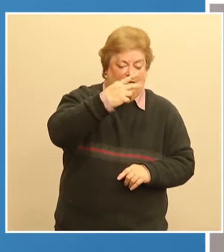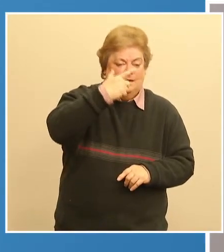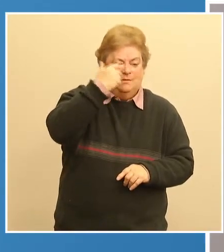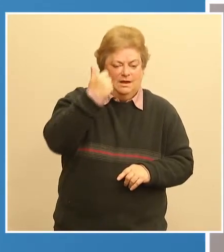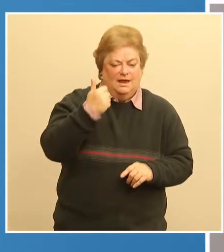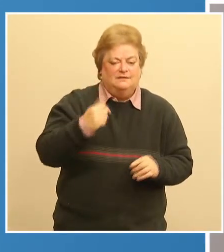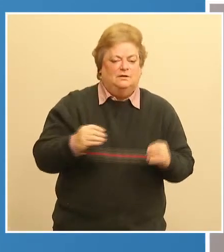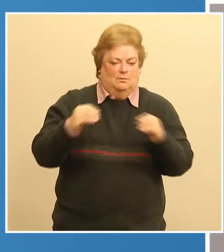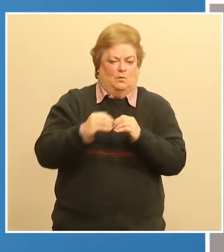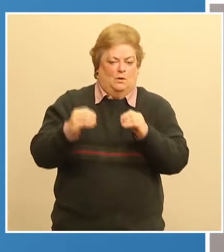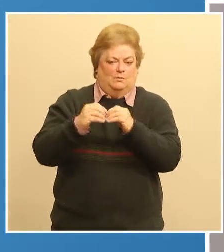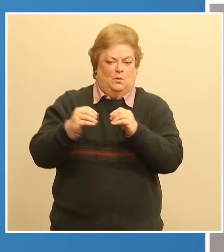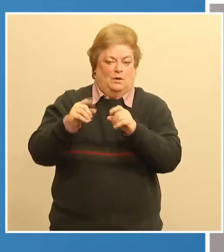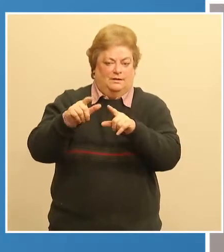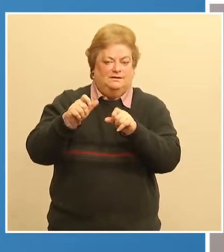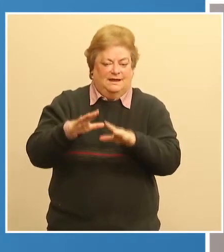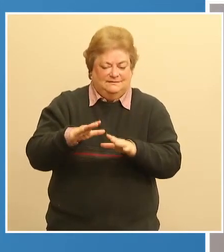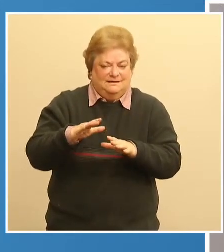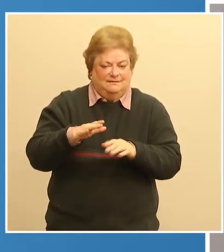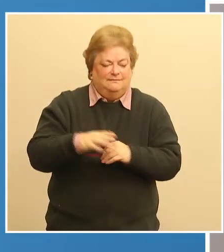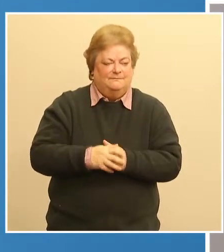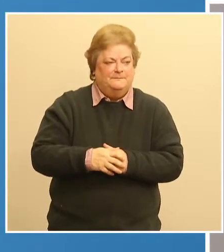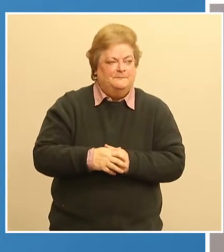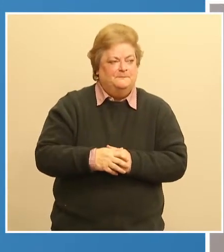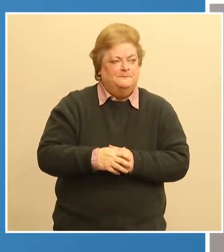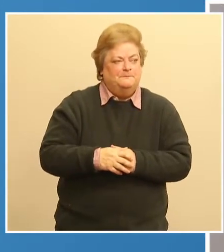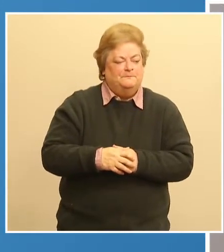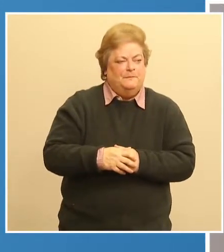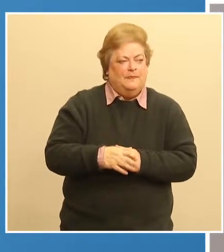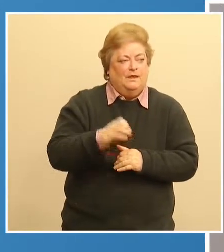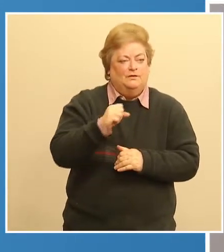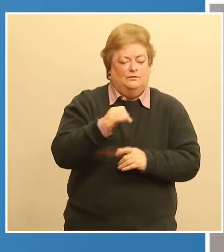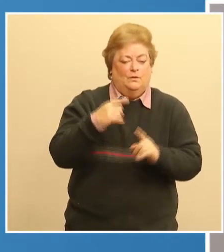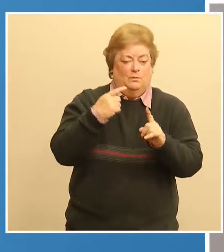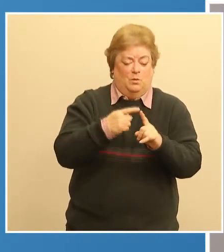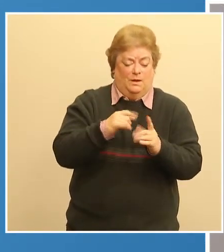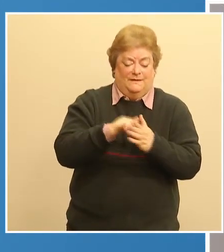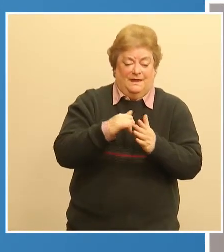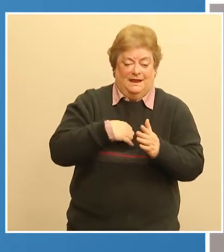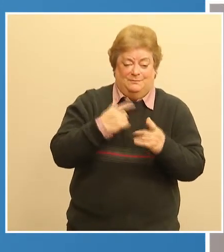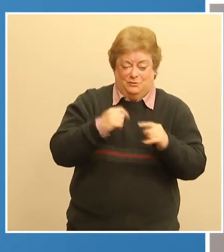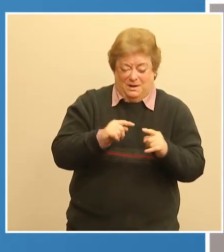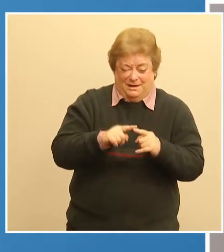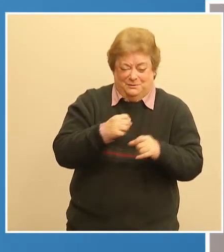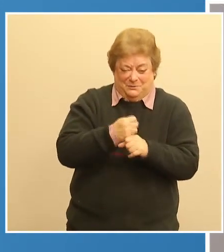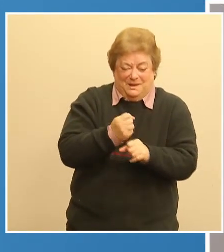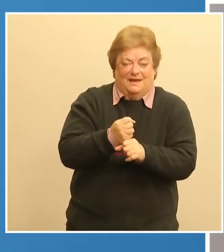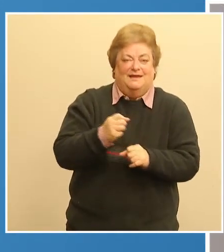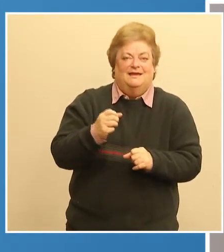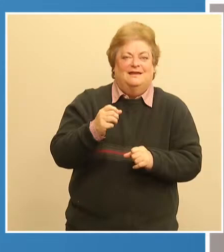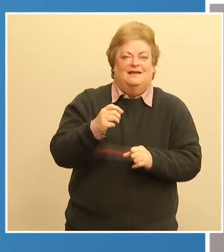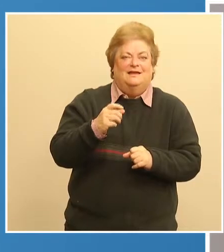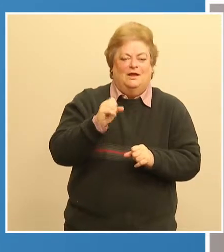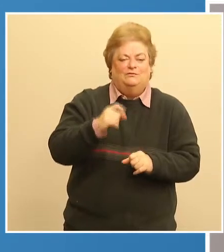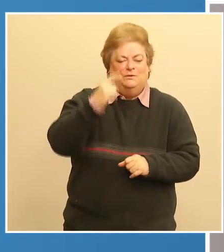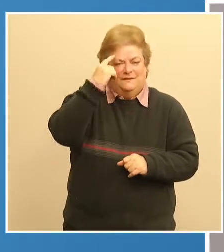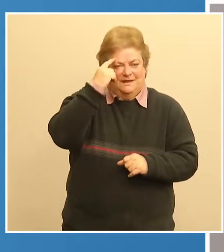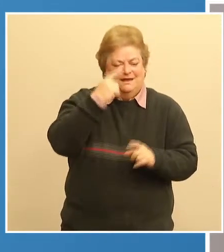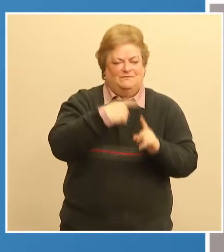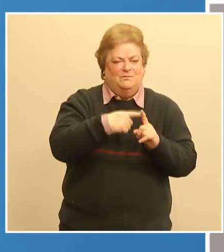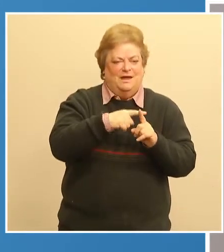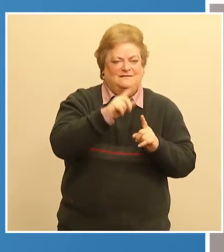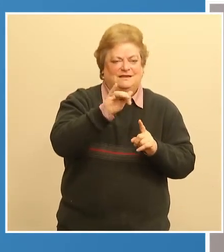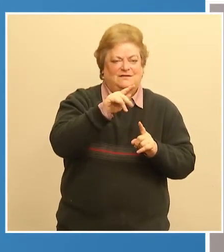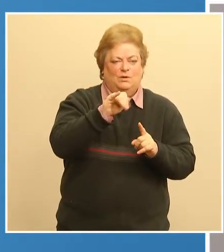because testing was so limited. So the point I'm trying to get at is you really need to consider positivity rate